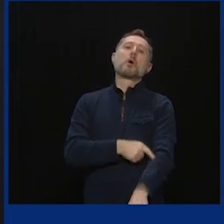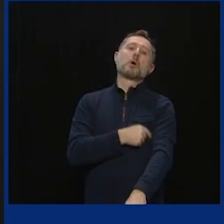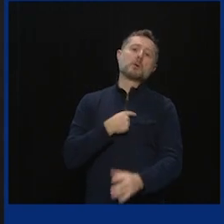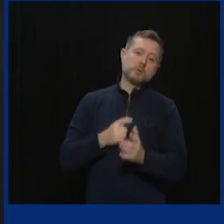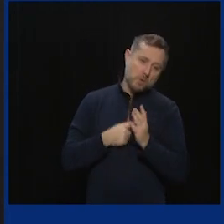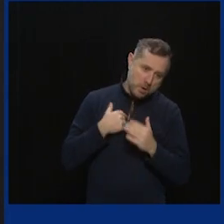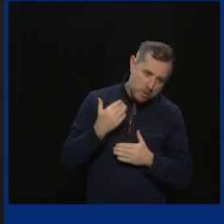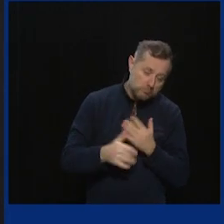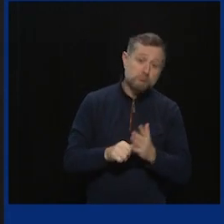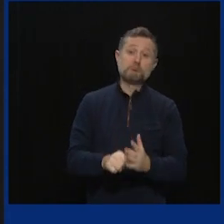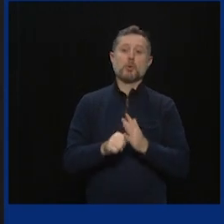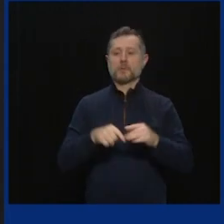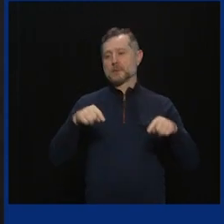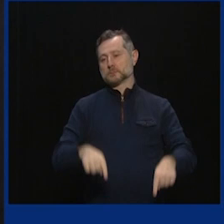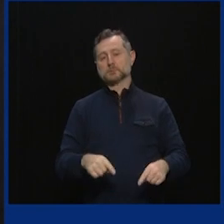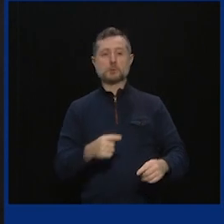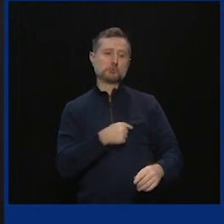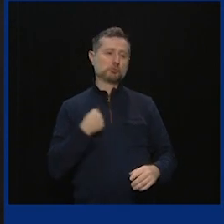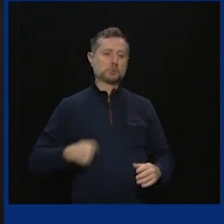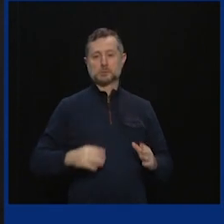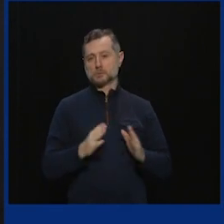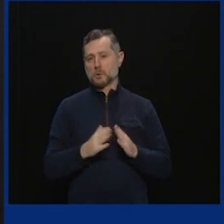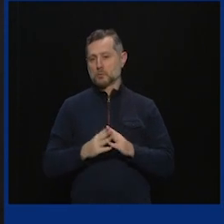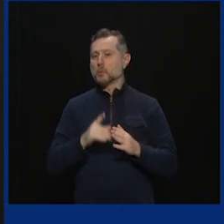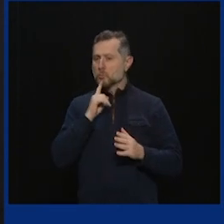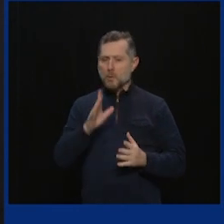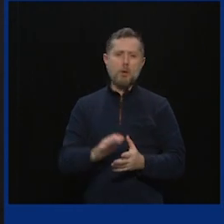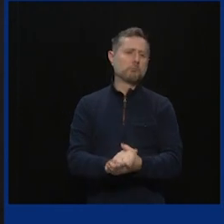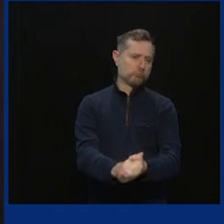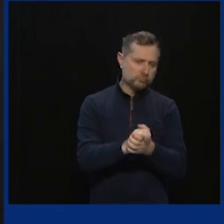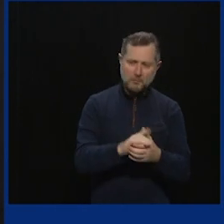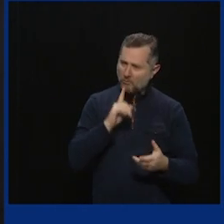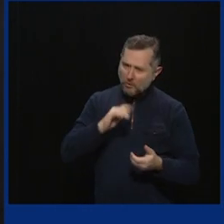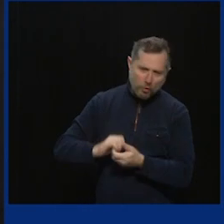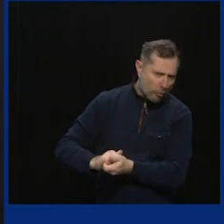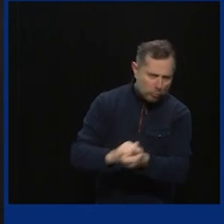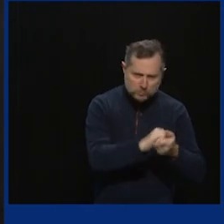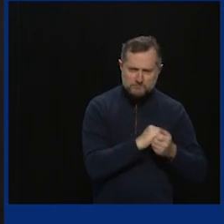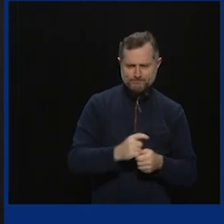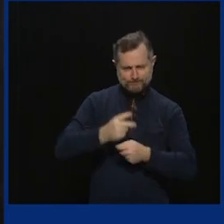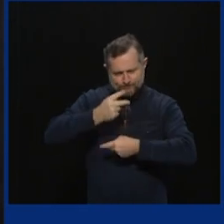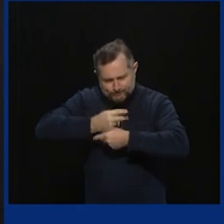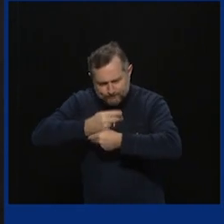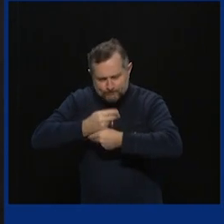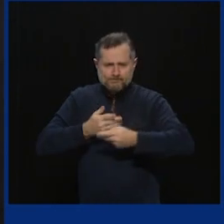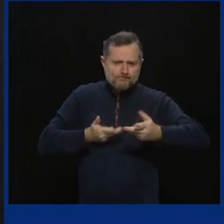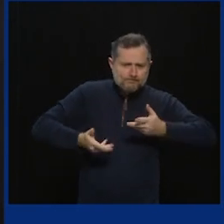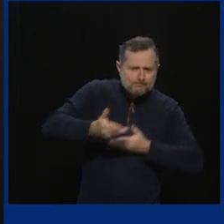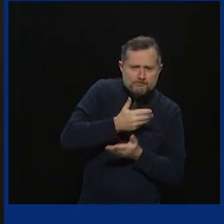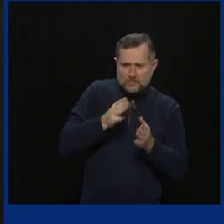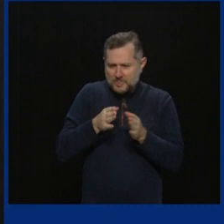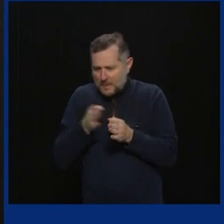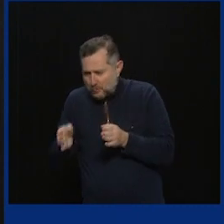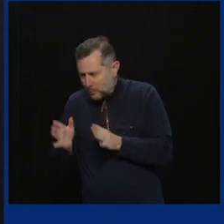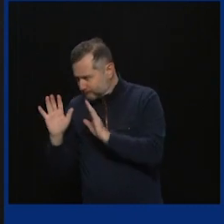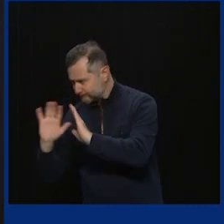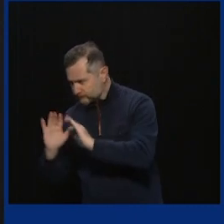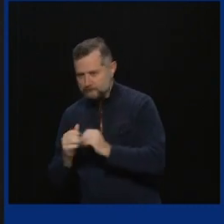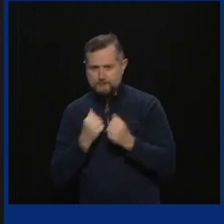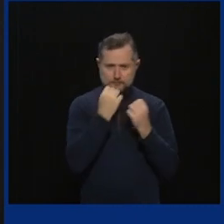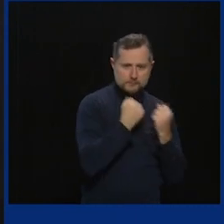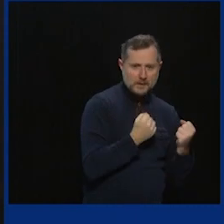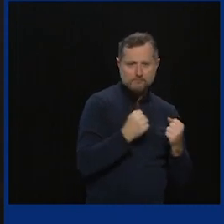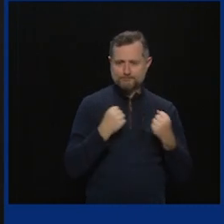community to come together, to take care of our neighbors and our,